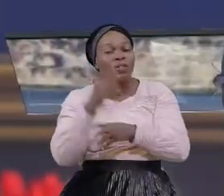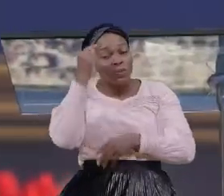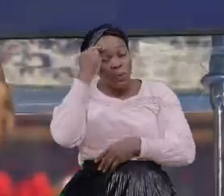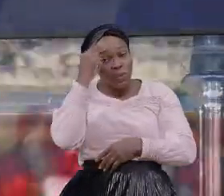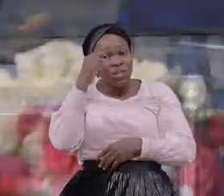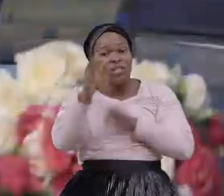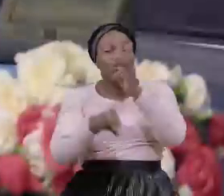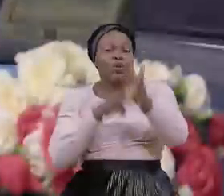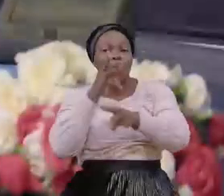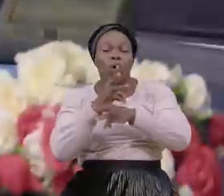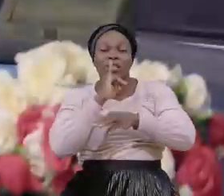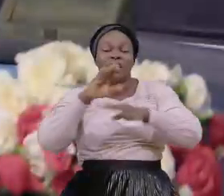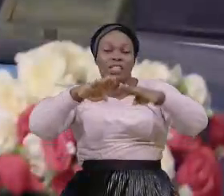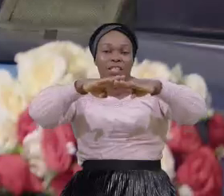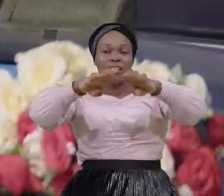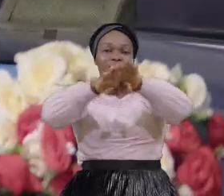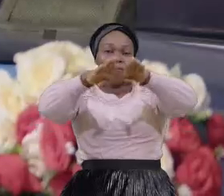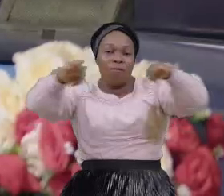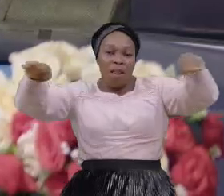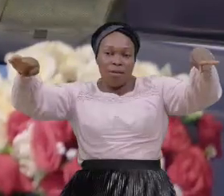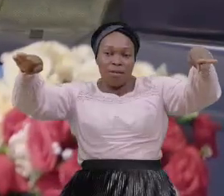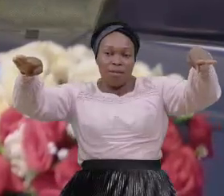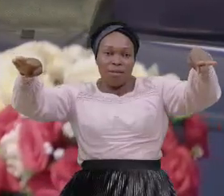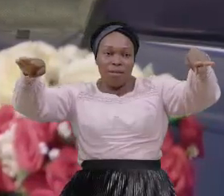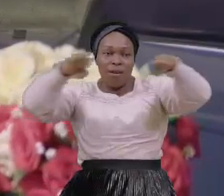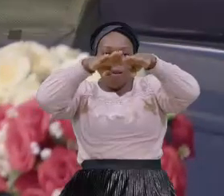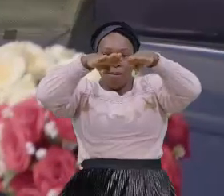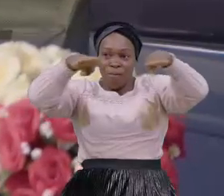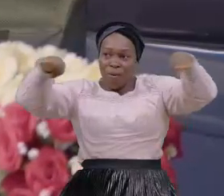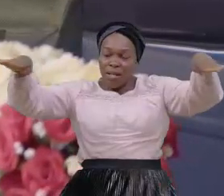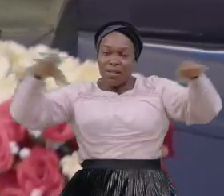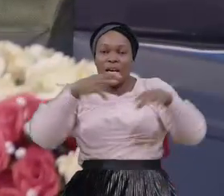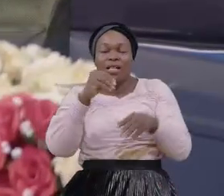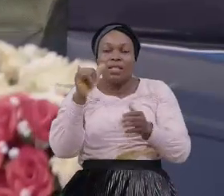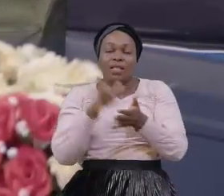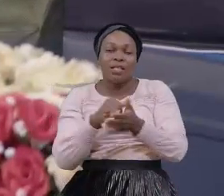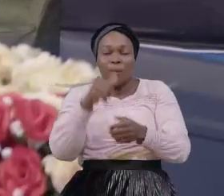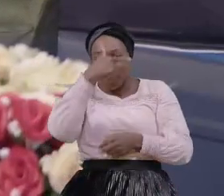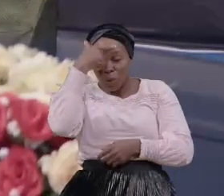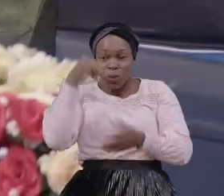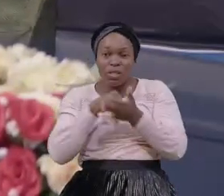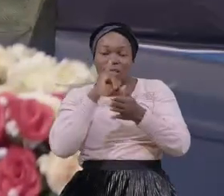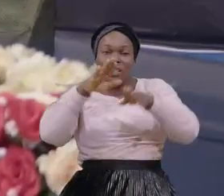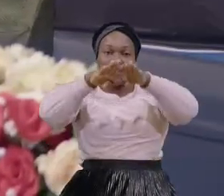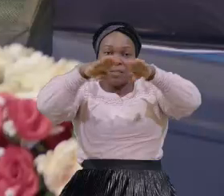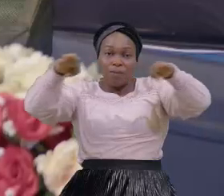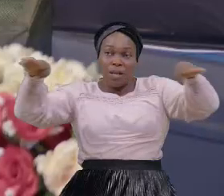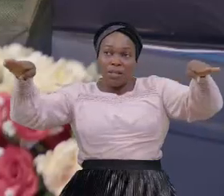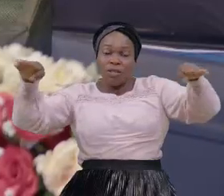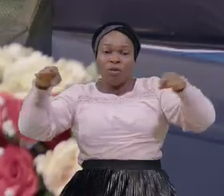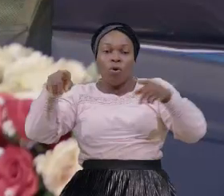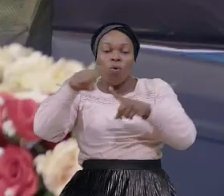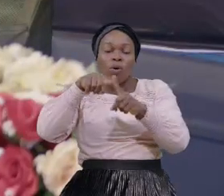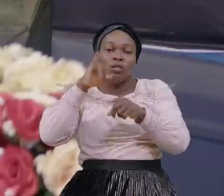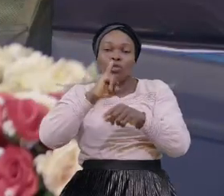that if you keep on walking because it's flat, you'll eventually get to the cliff where you just fall